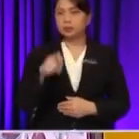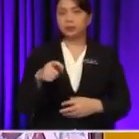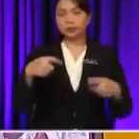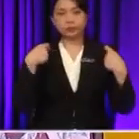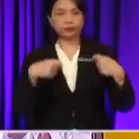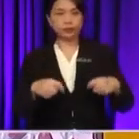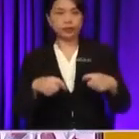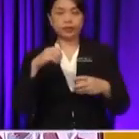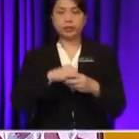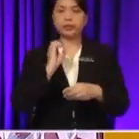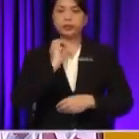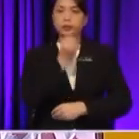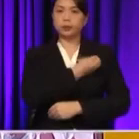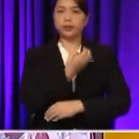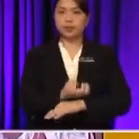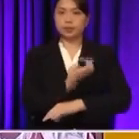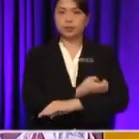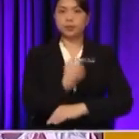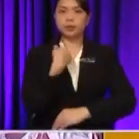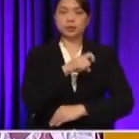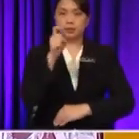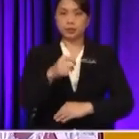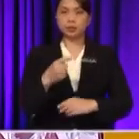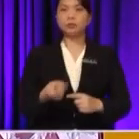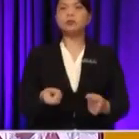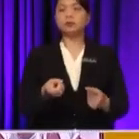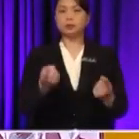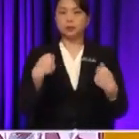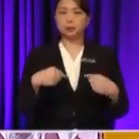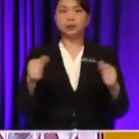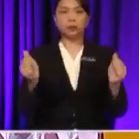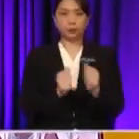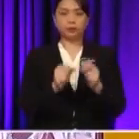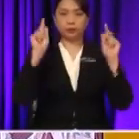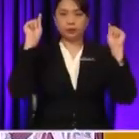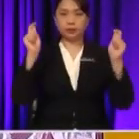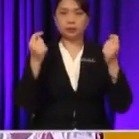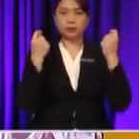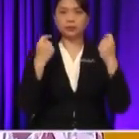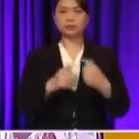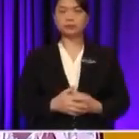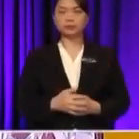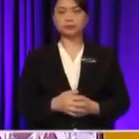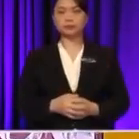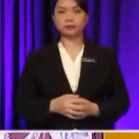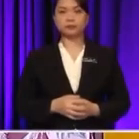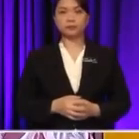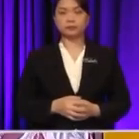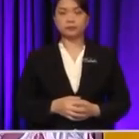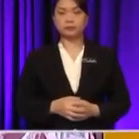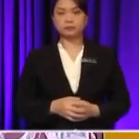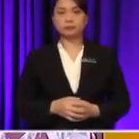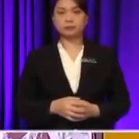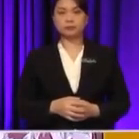our essay first, and we need to come out with a title. So here comes the captivating title to capture readers'